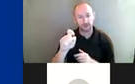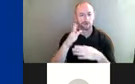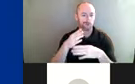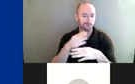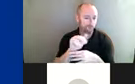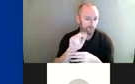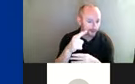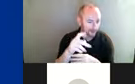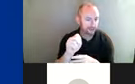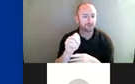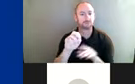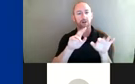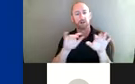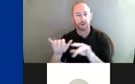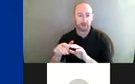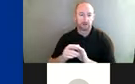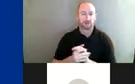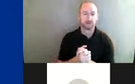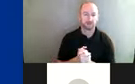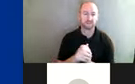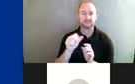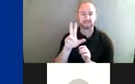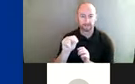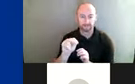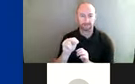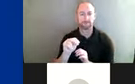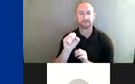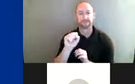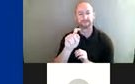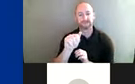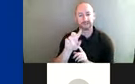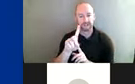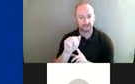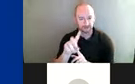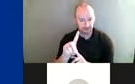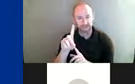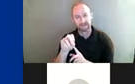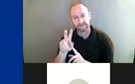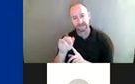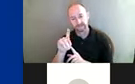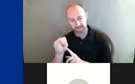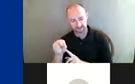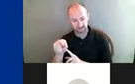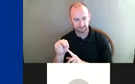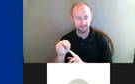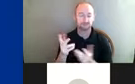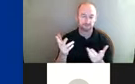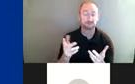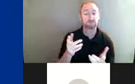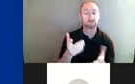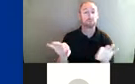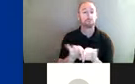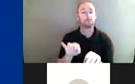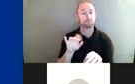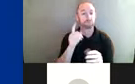deviation, sum of slope. Here are landslides, here are non-landslides. It's worth noting here that we did not